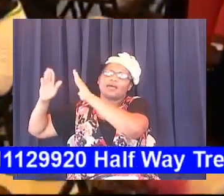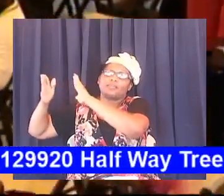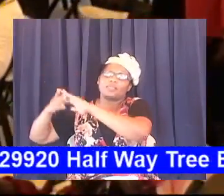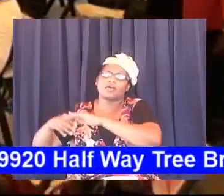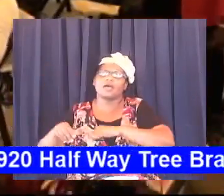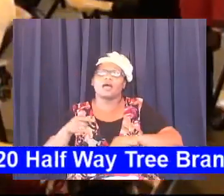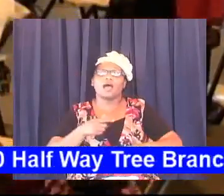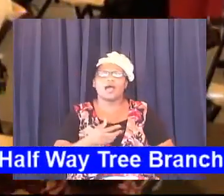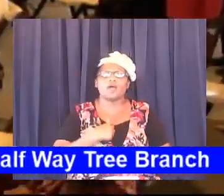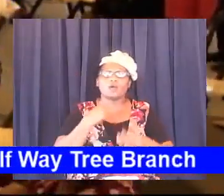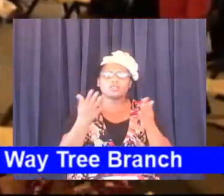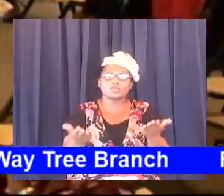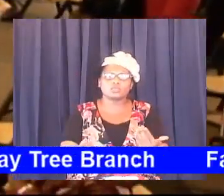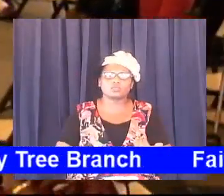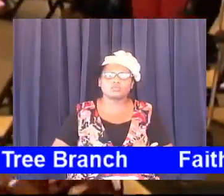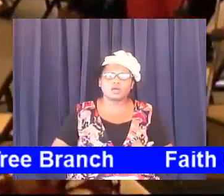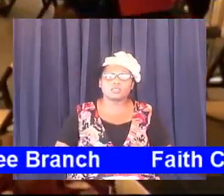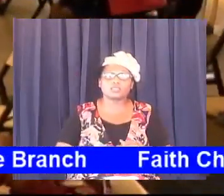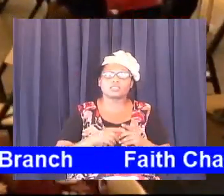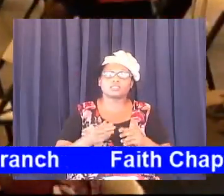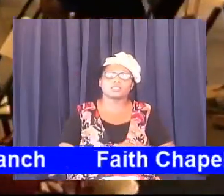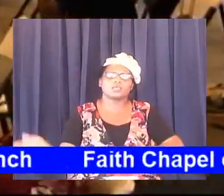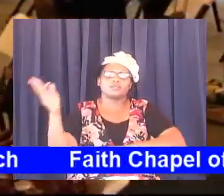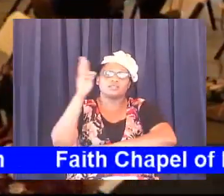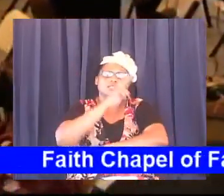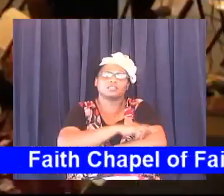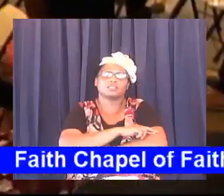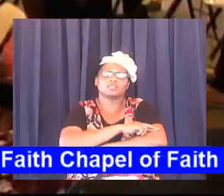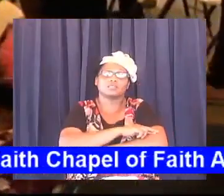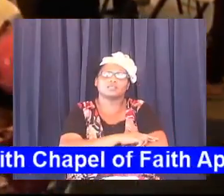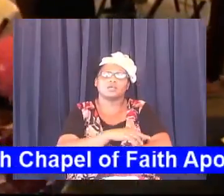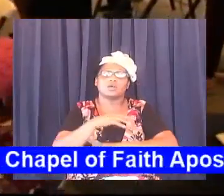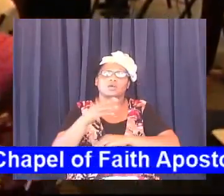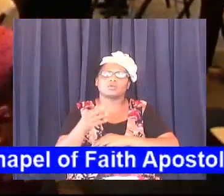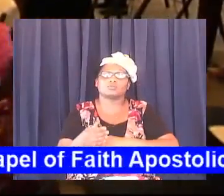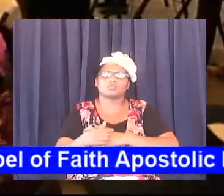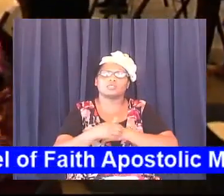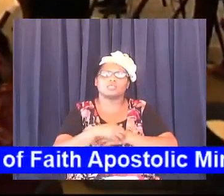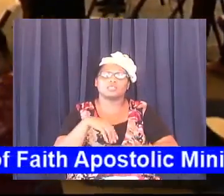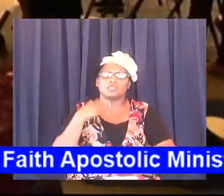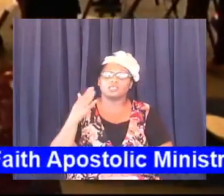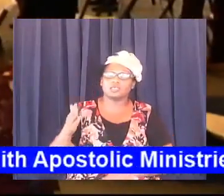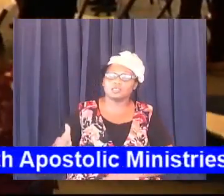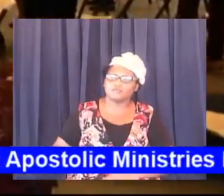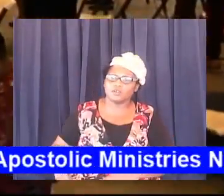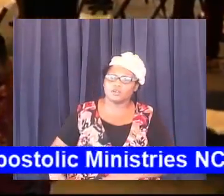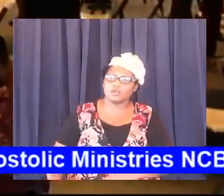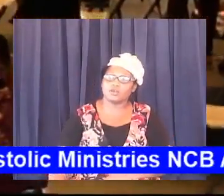Jerusalem, I want to rest on the banks of your